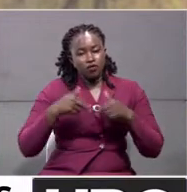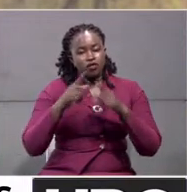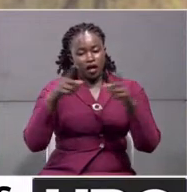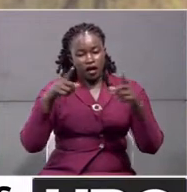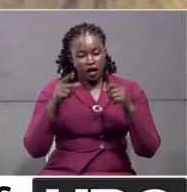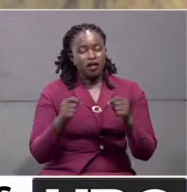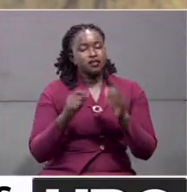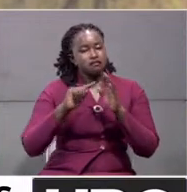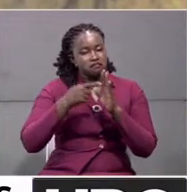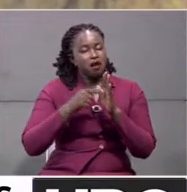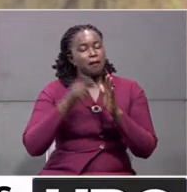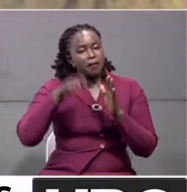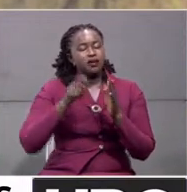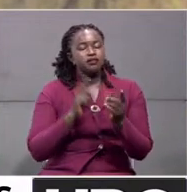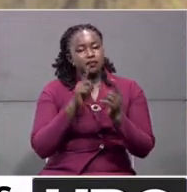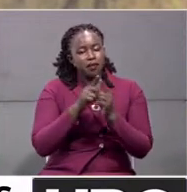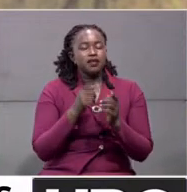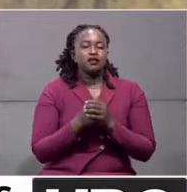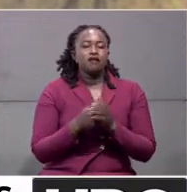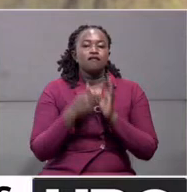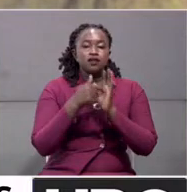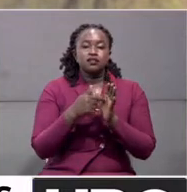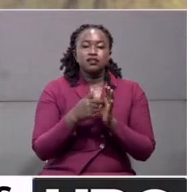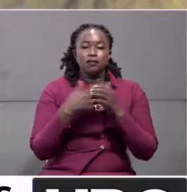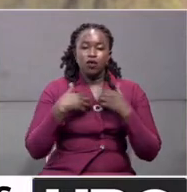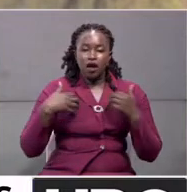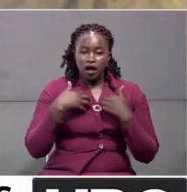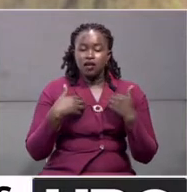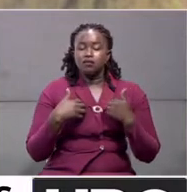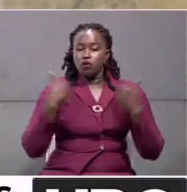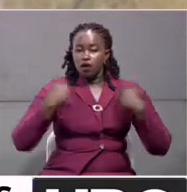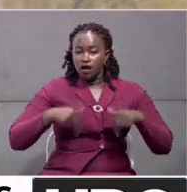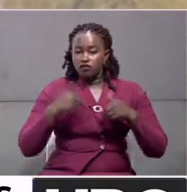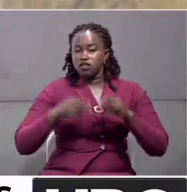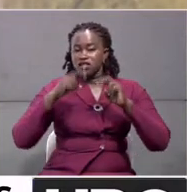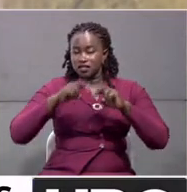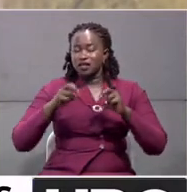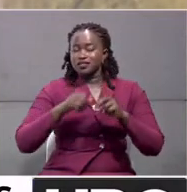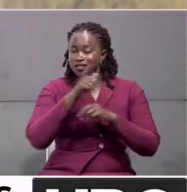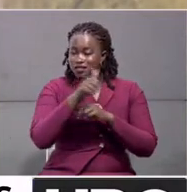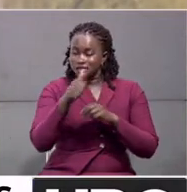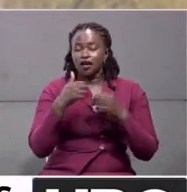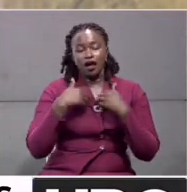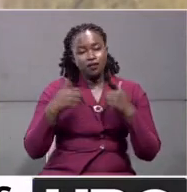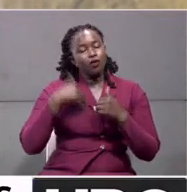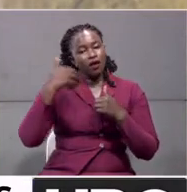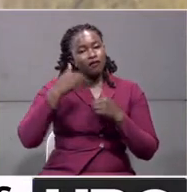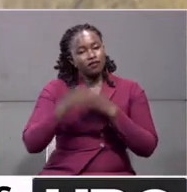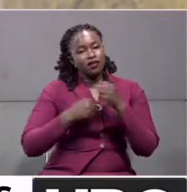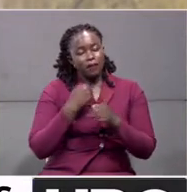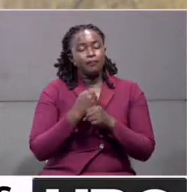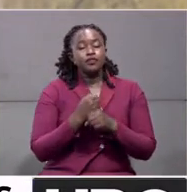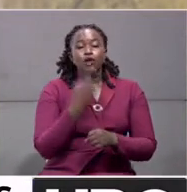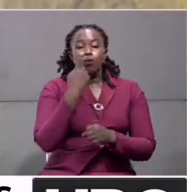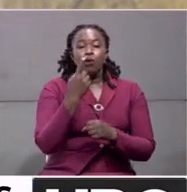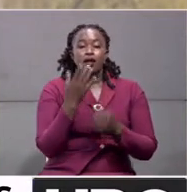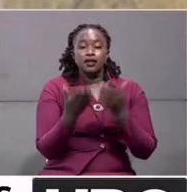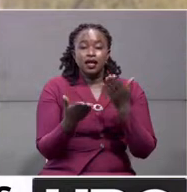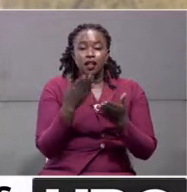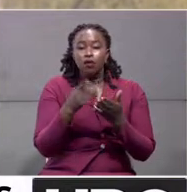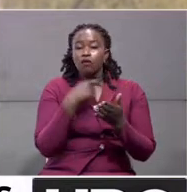met. For example, we are supposed to do animal health checks for all our animals every year. Surely, a kilo of meat, 1 kilo of meat,